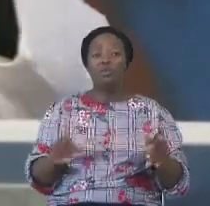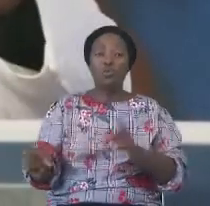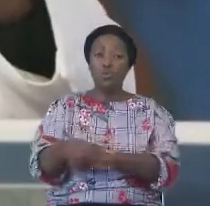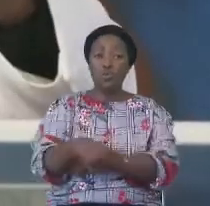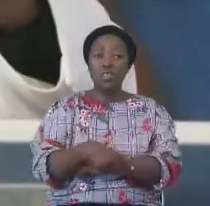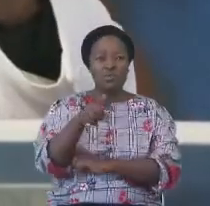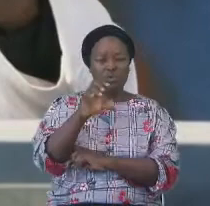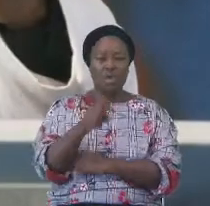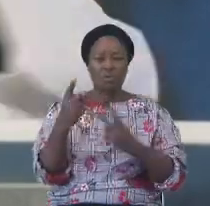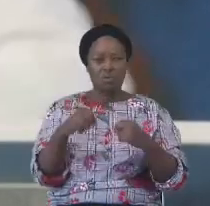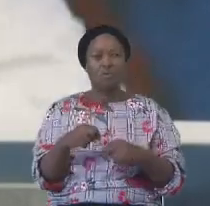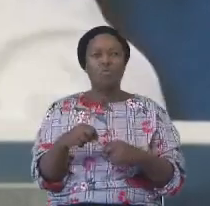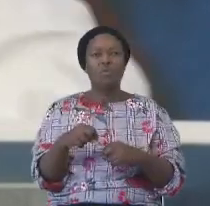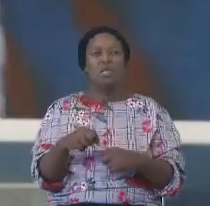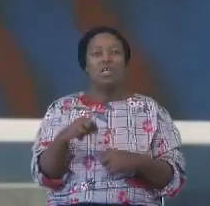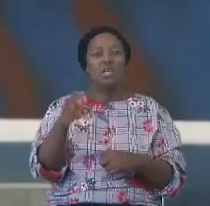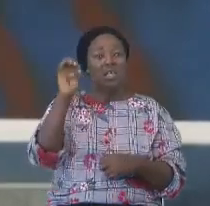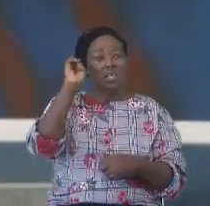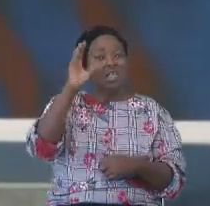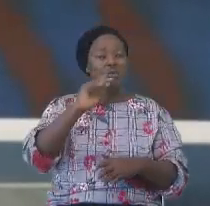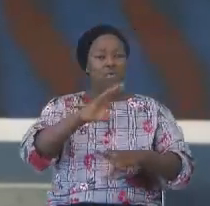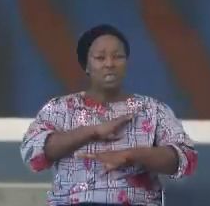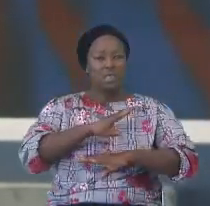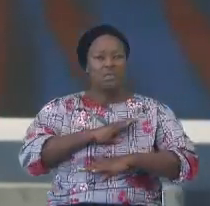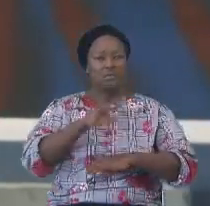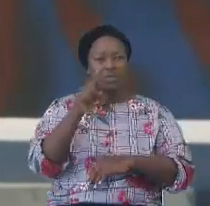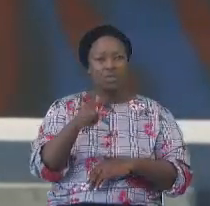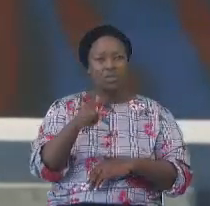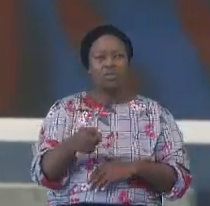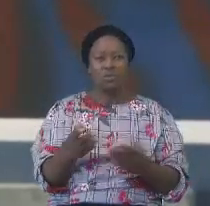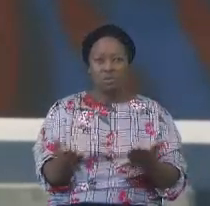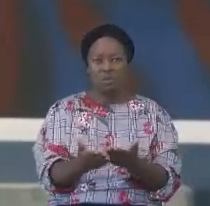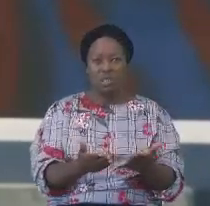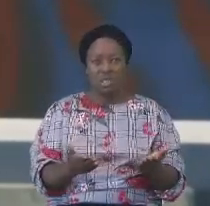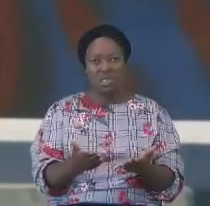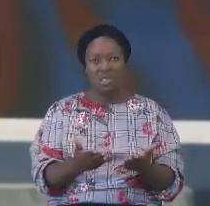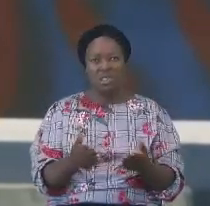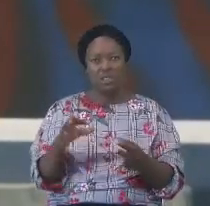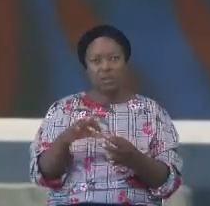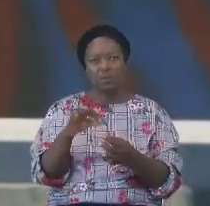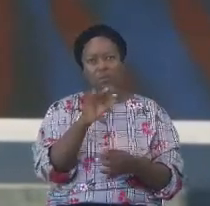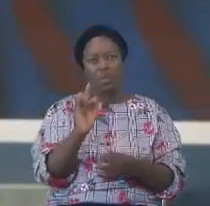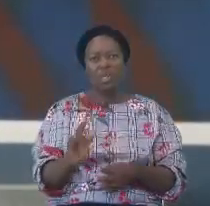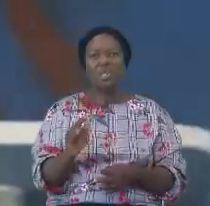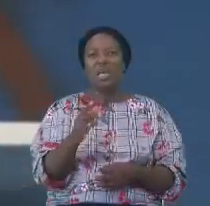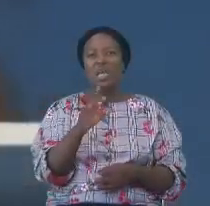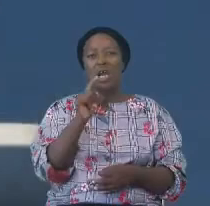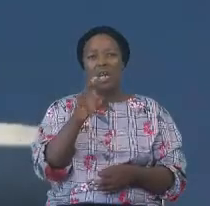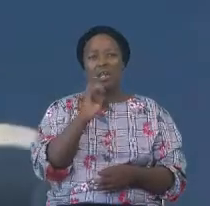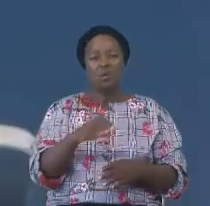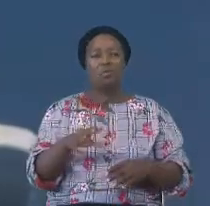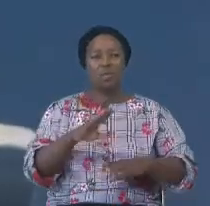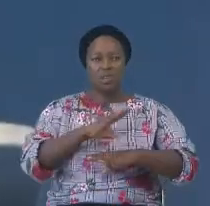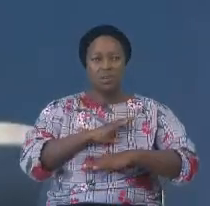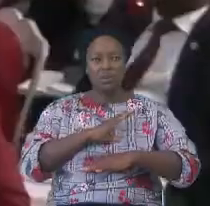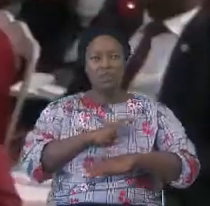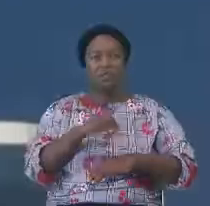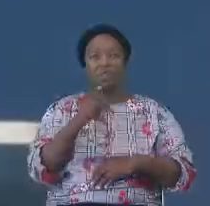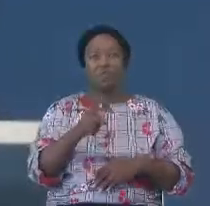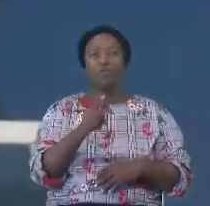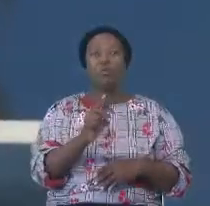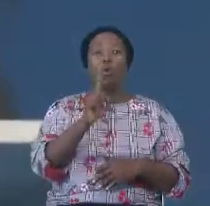the baptismal measure, today you can come. It will satisfy you